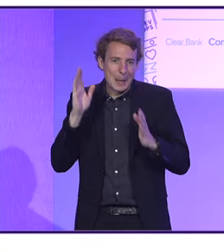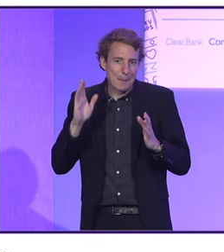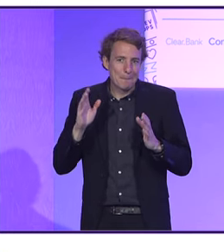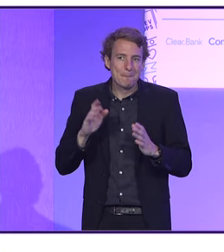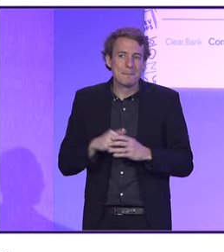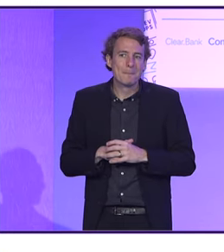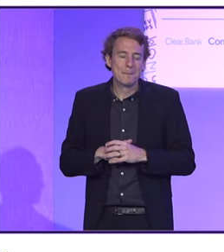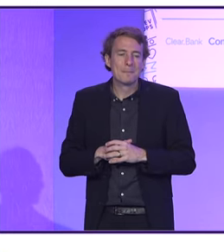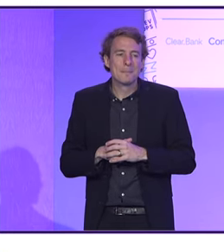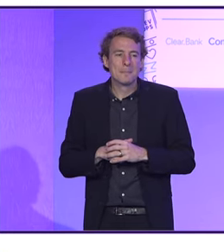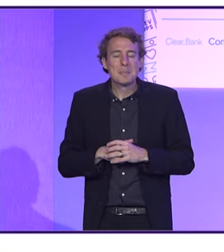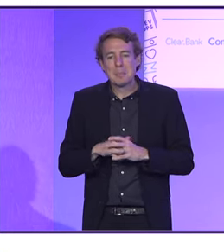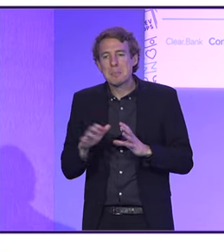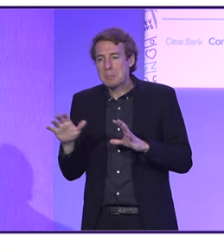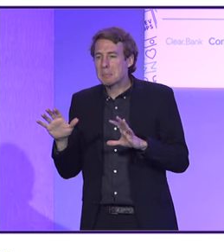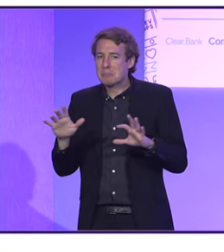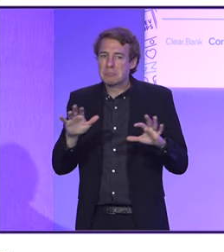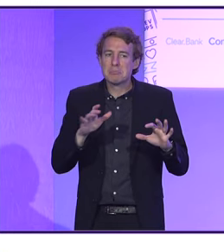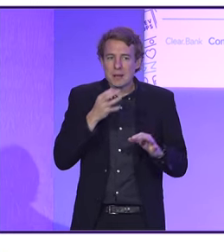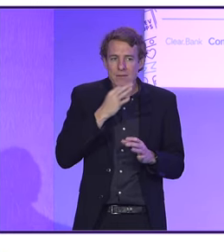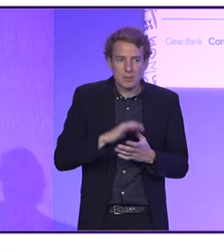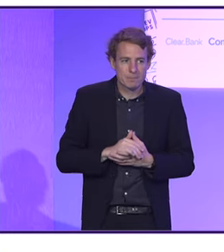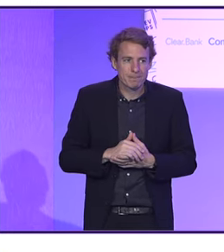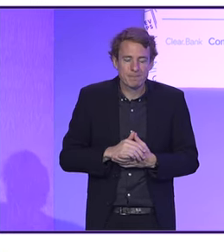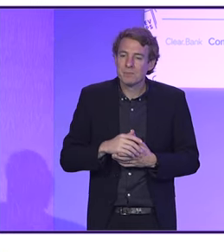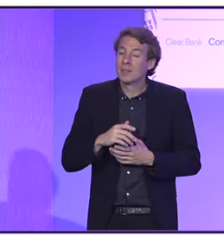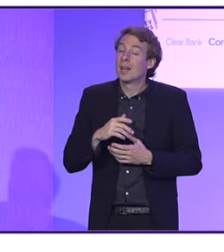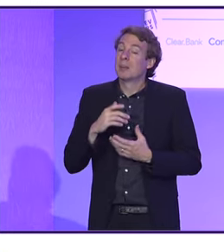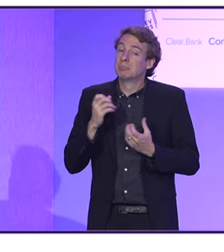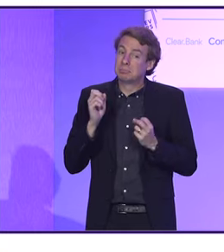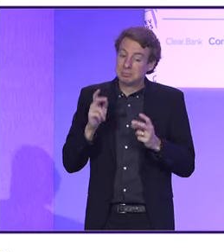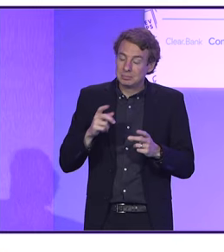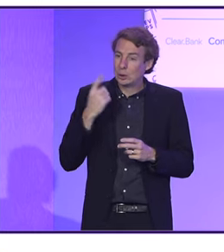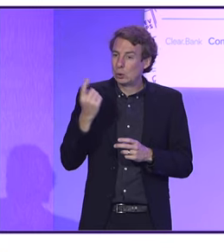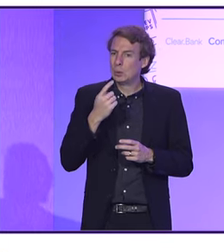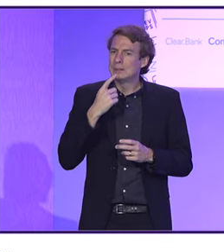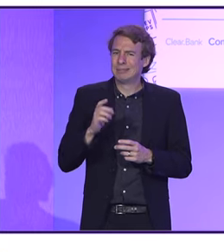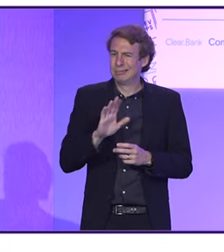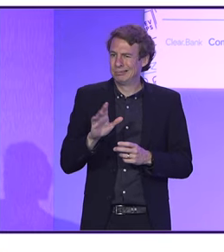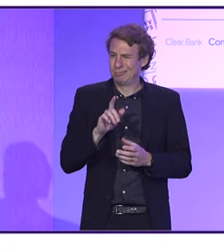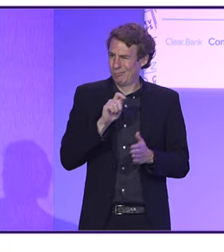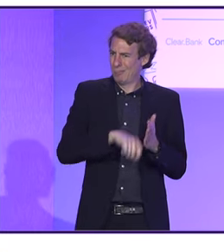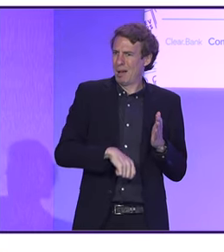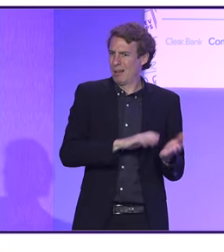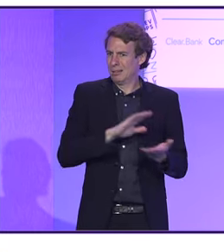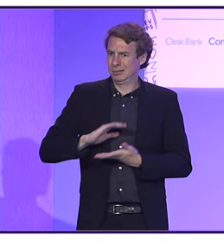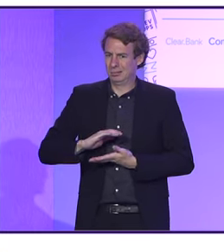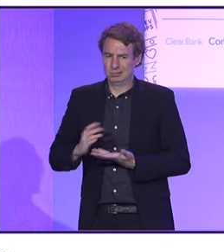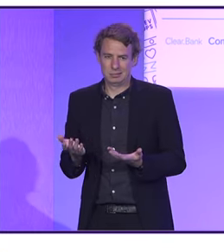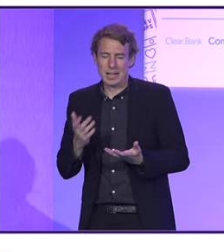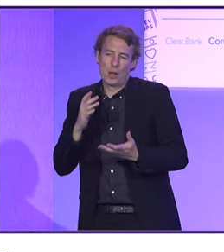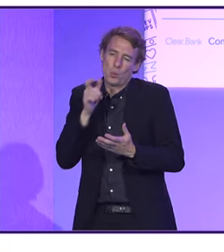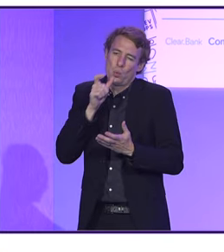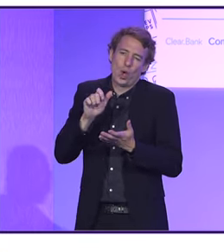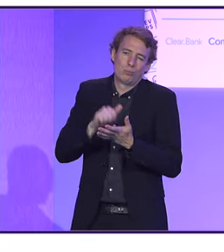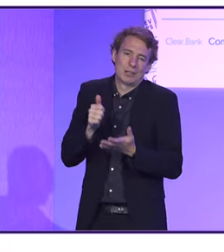it. Okay. A few people, yeah, decent chunk of people. Let's build it from scratch. And hands up if you would just try and buy it, you know, WordPress or some other